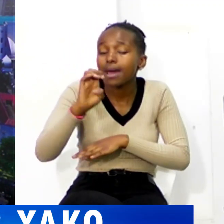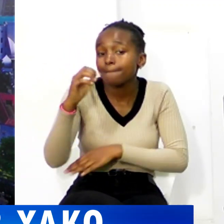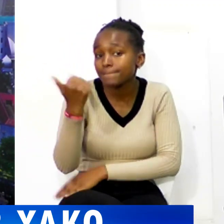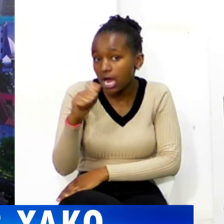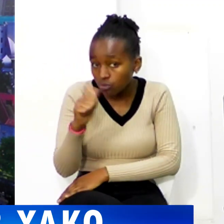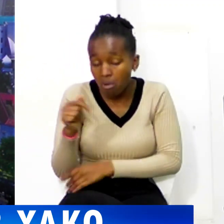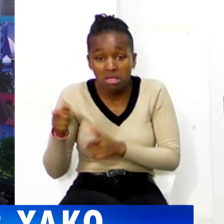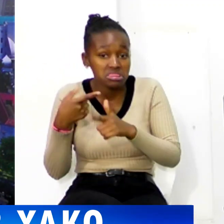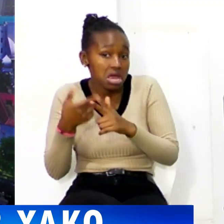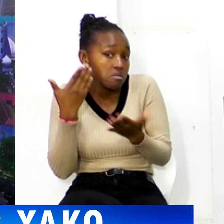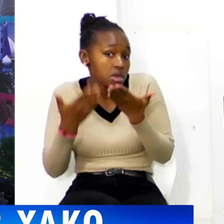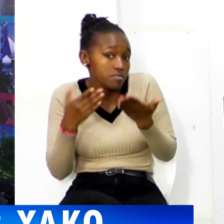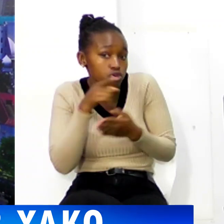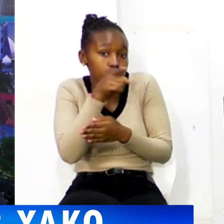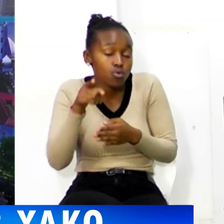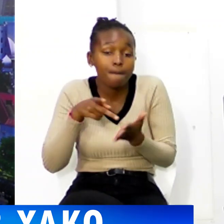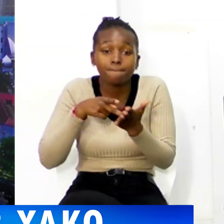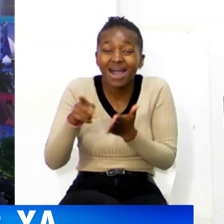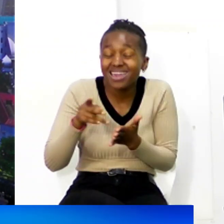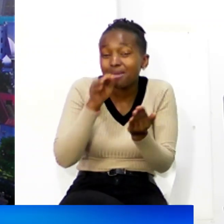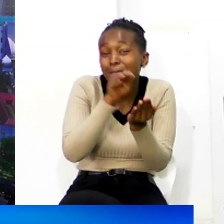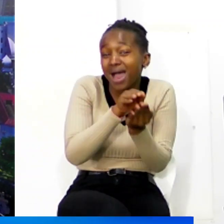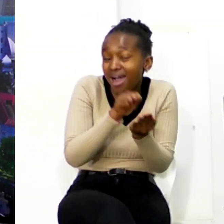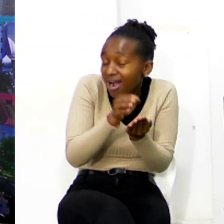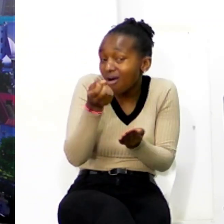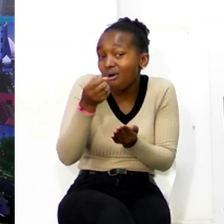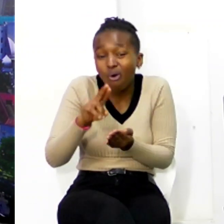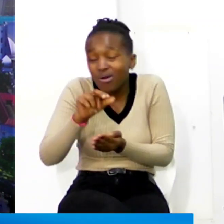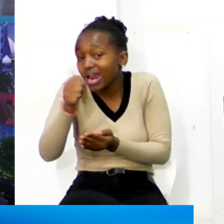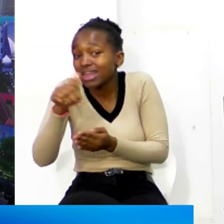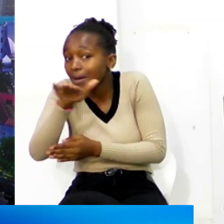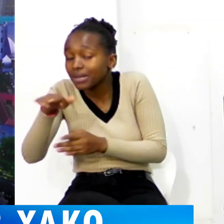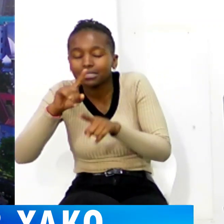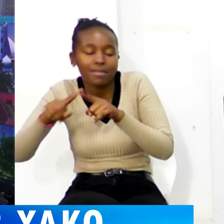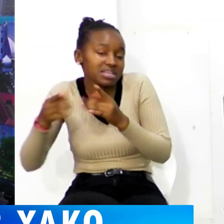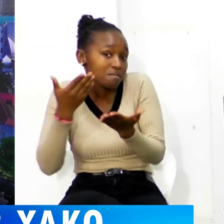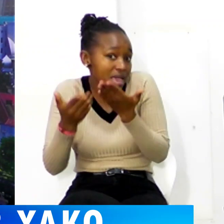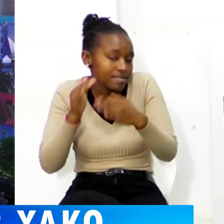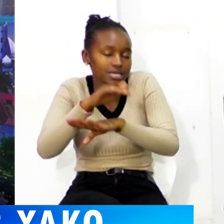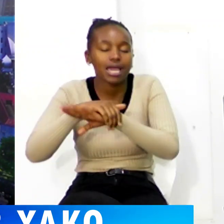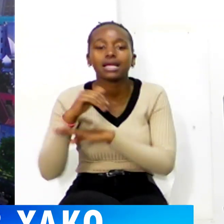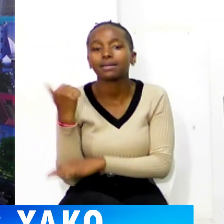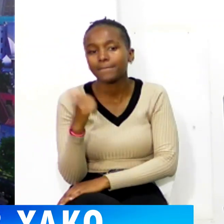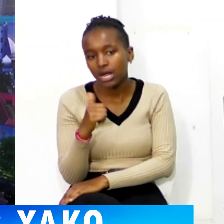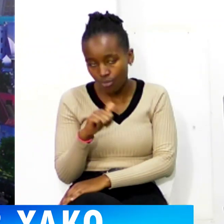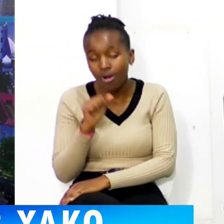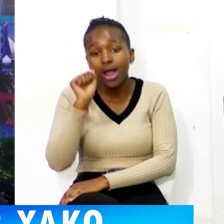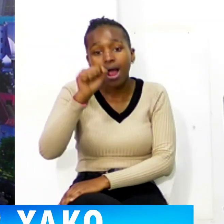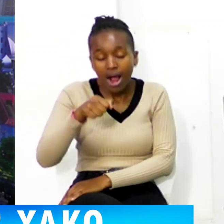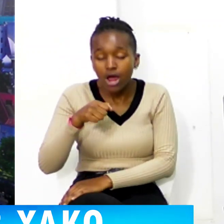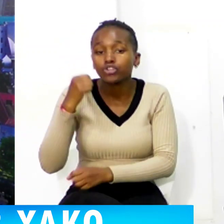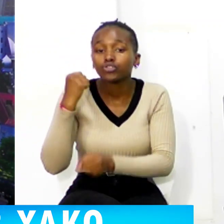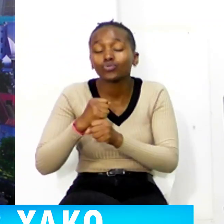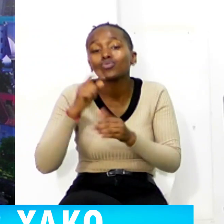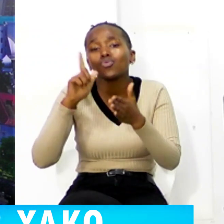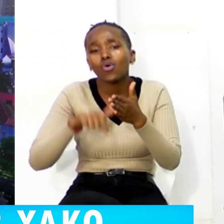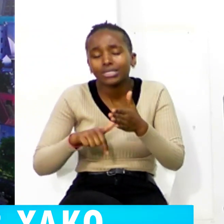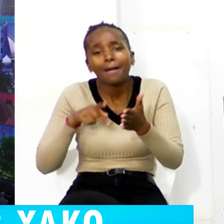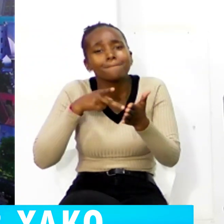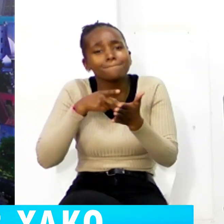from the bank, or you just haven't received the code yet. Yes. Then buy some